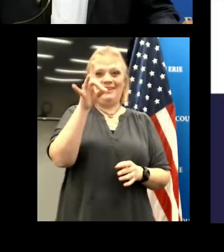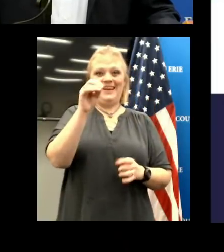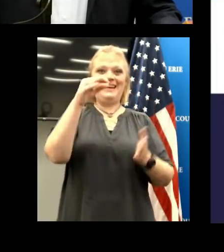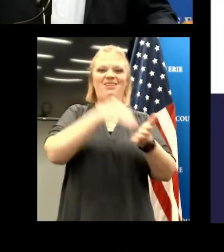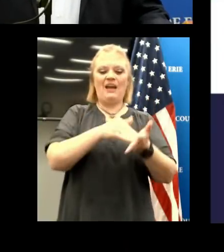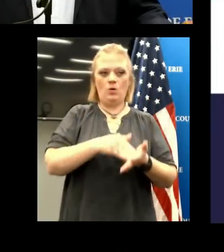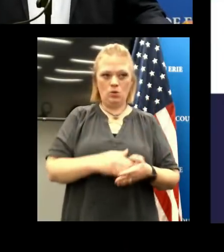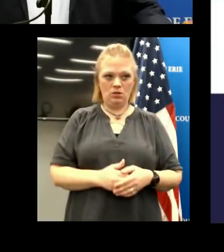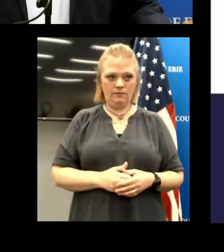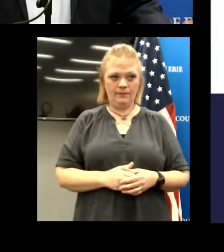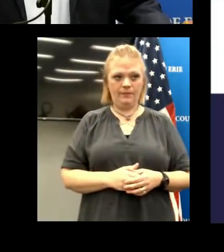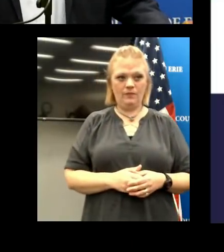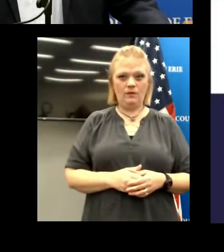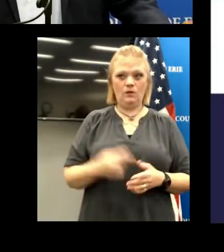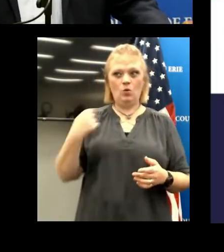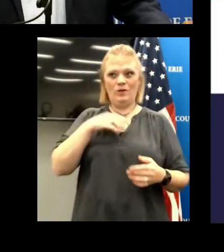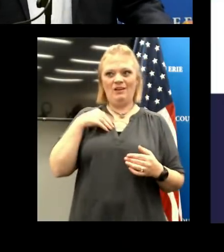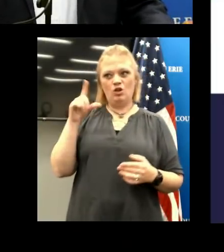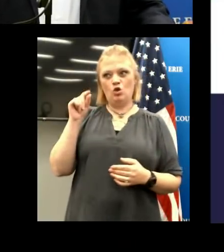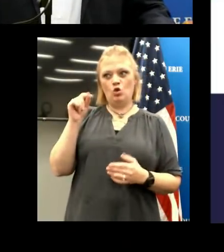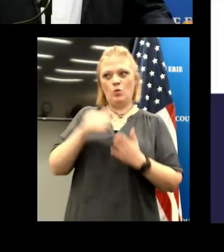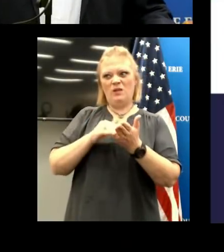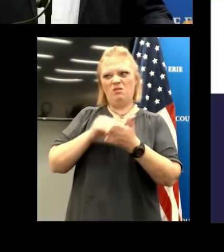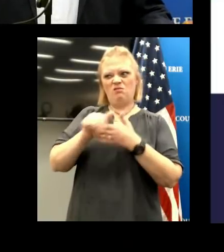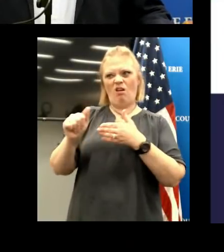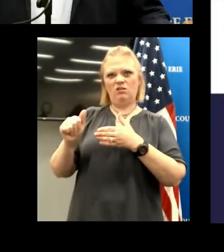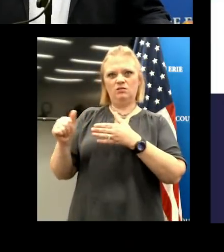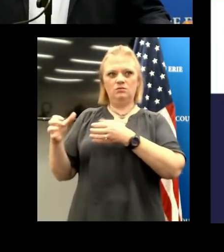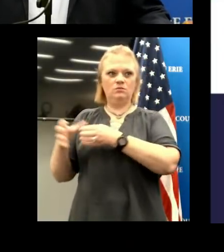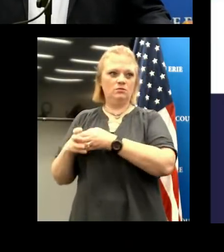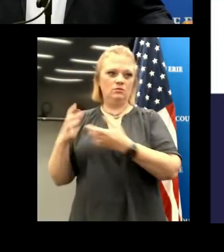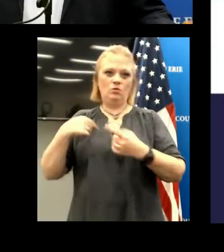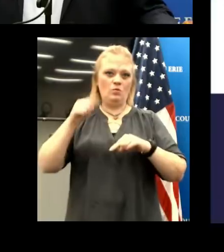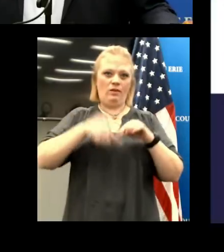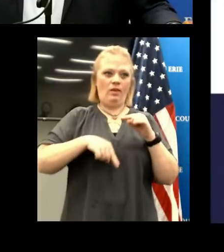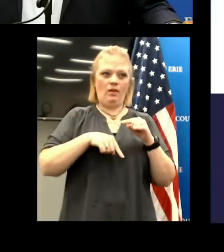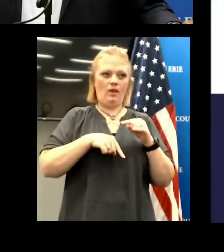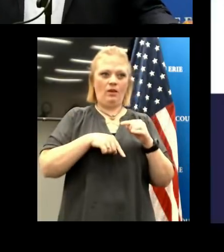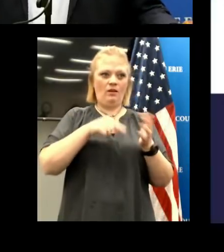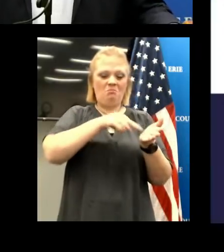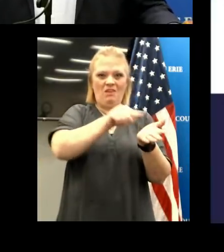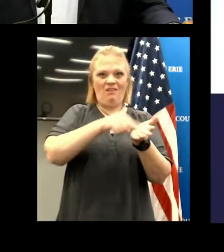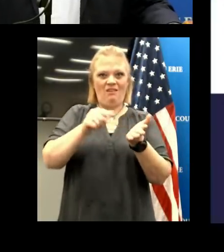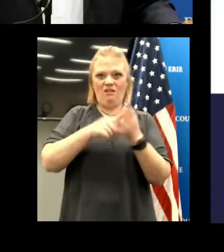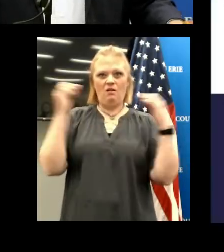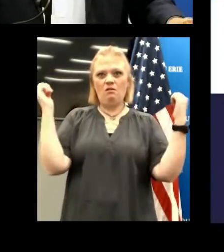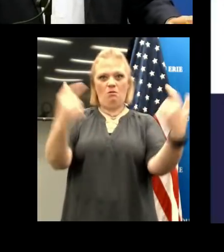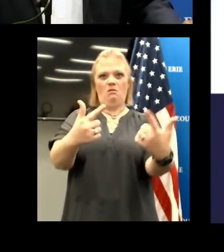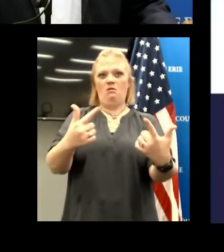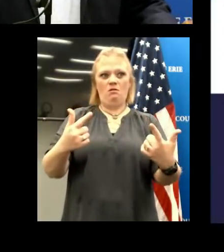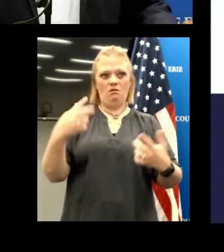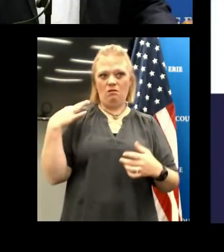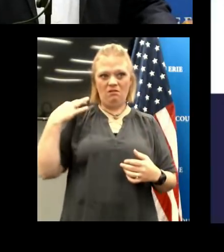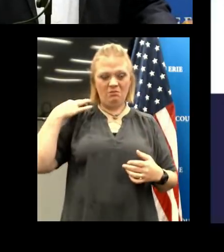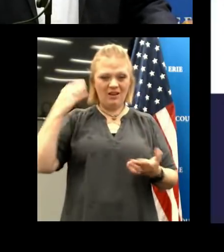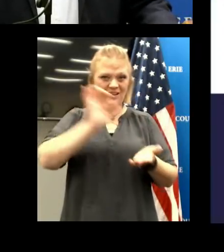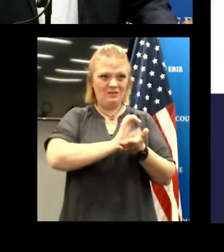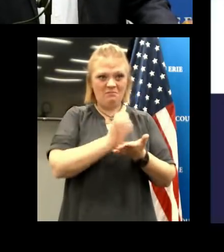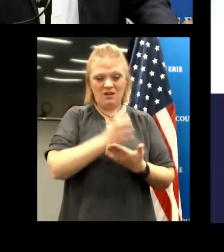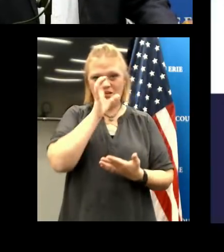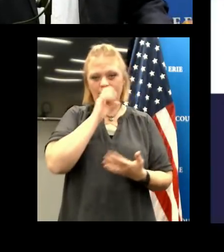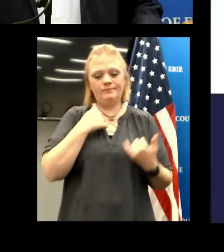$97,280,000. We have $20 million set aside. So we're not going to be able to pay out every party that applied and the amount that they were looking